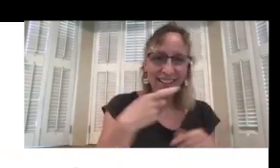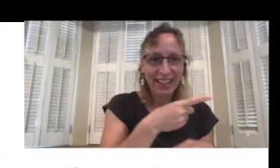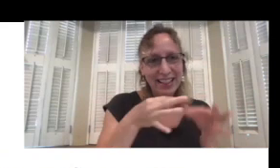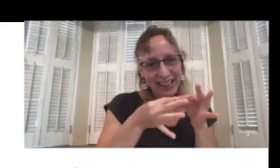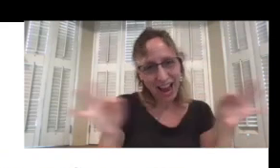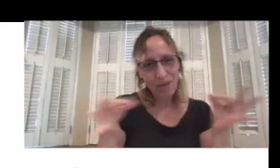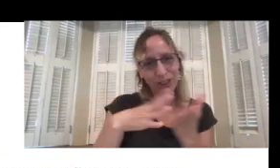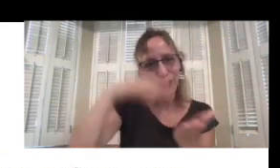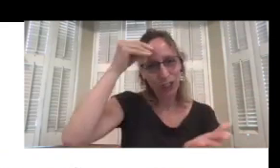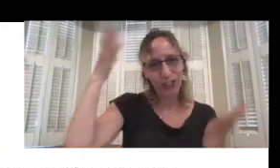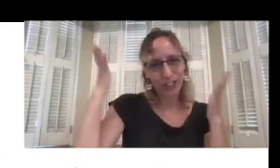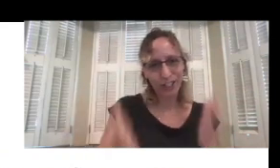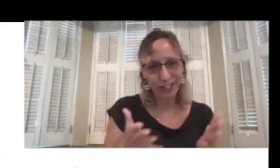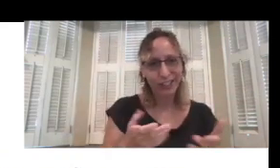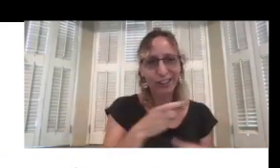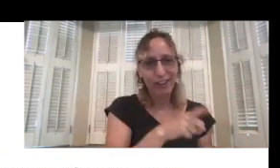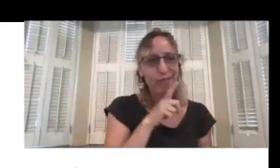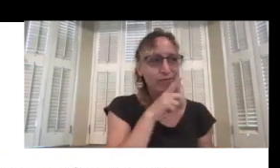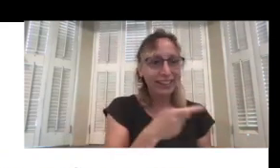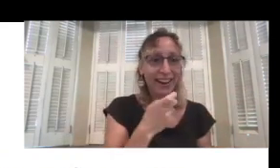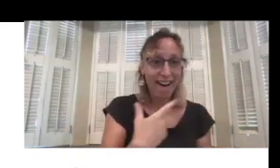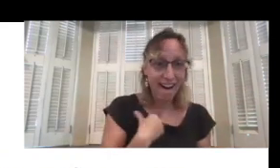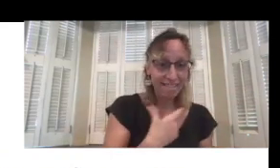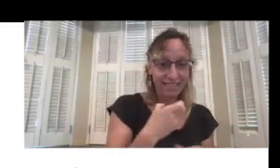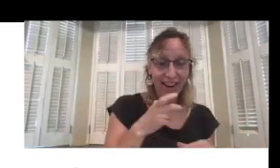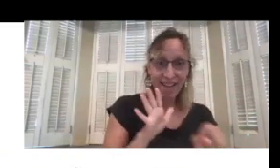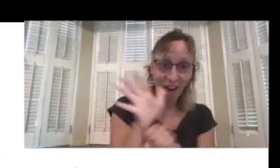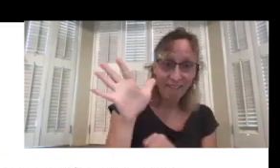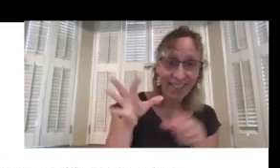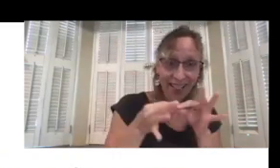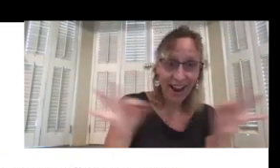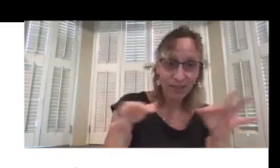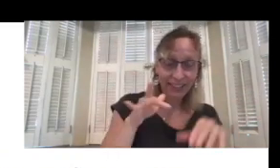A deaf child is much more complex than that. They're a language learner.